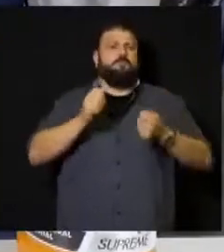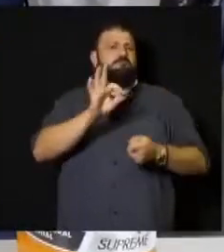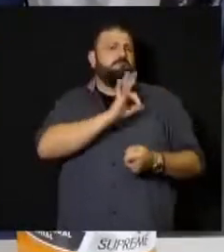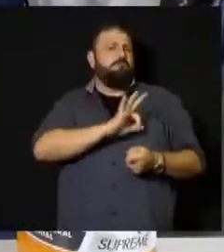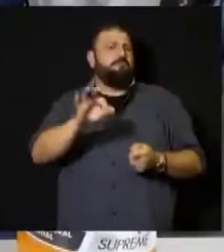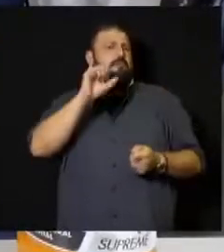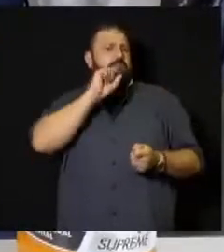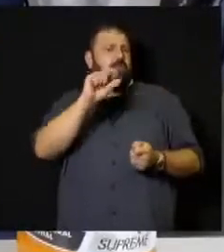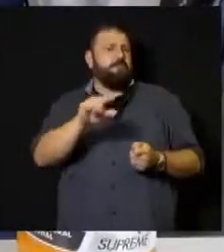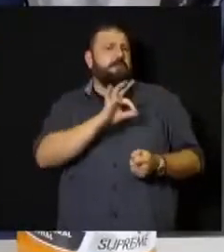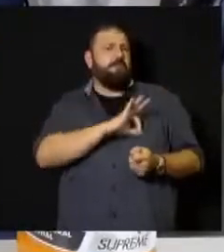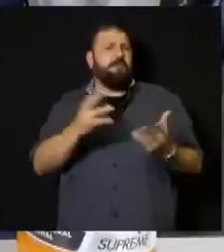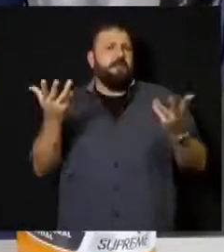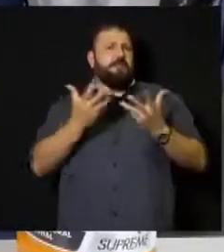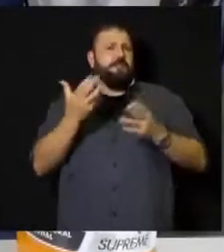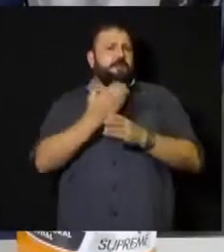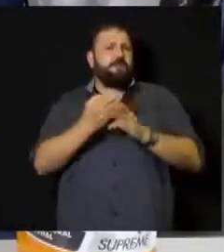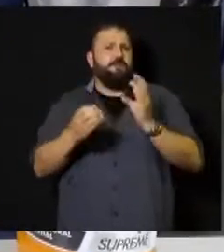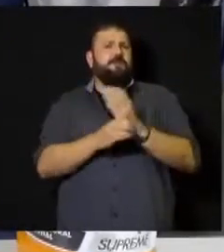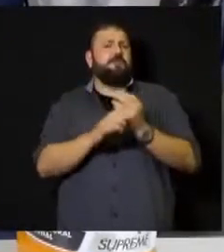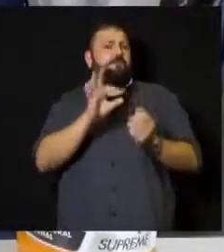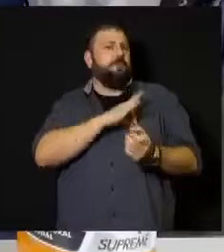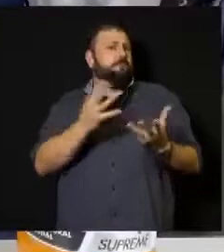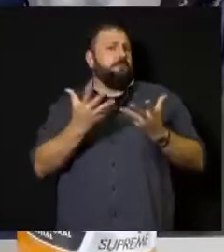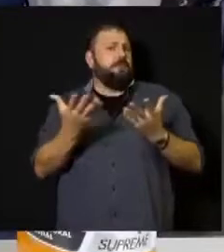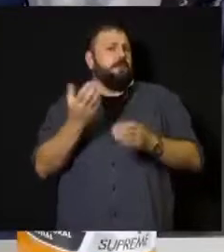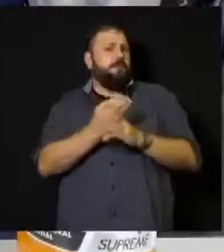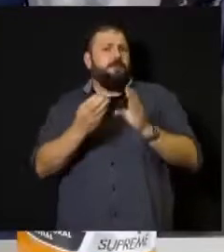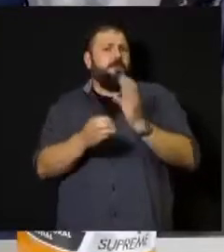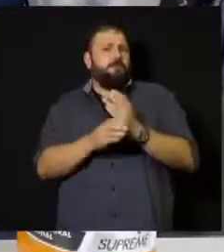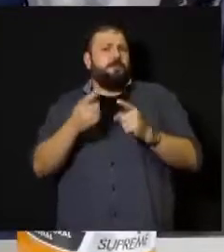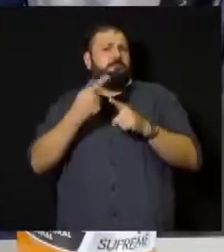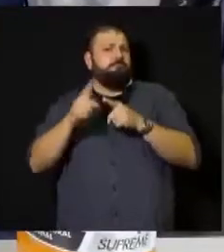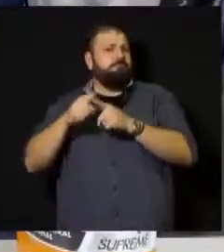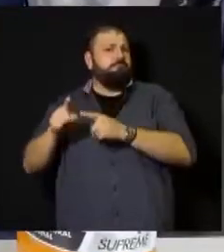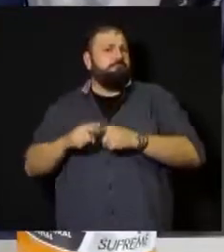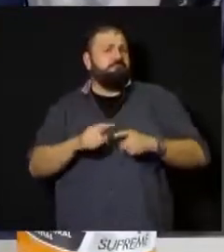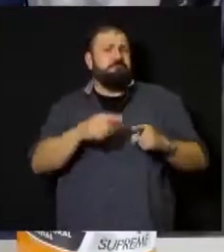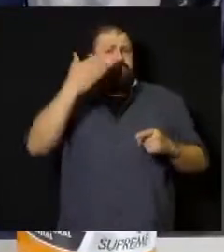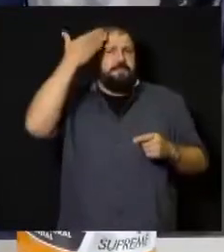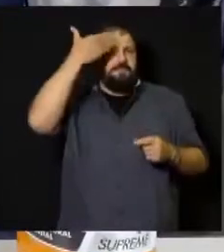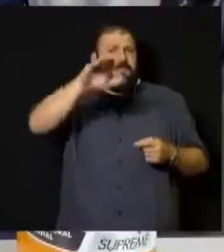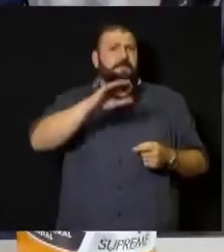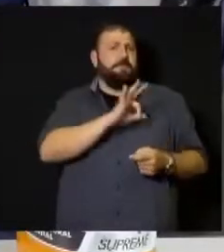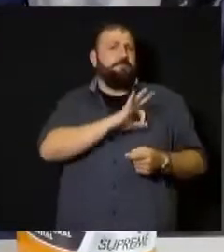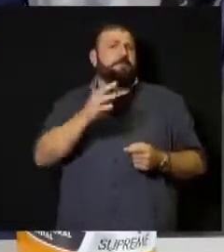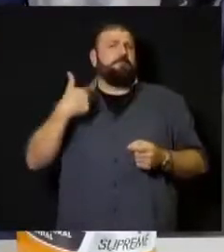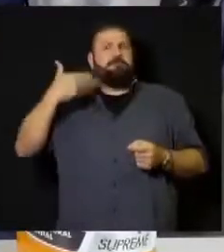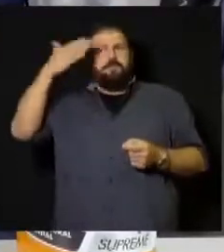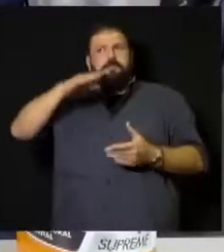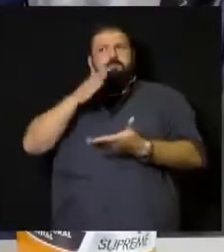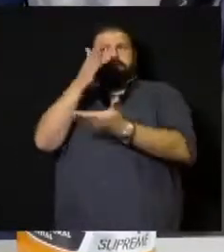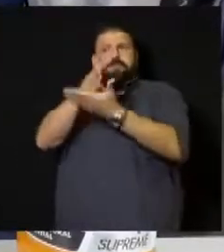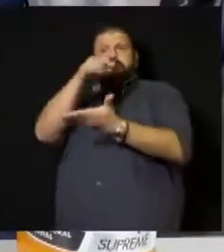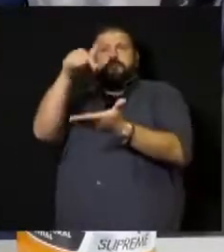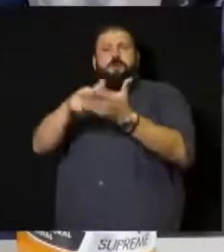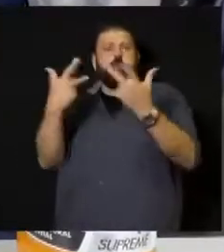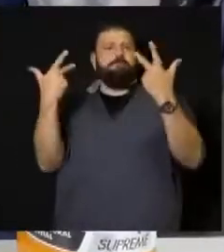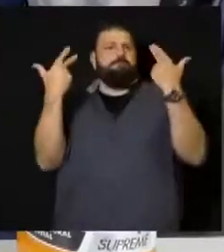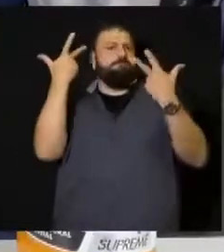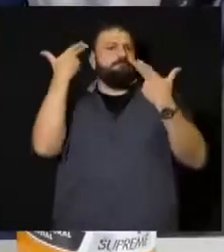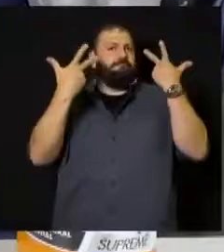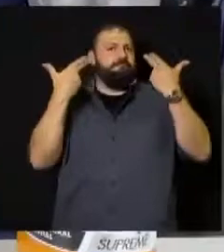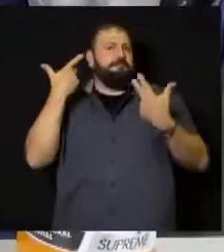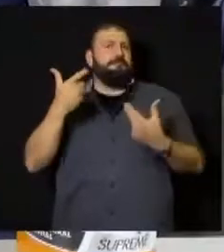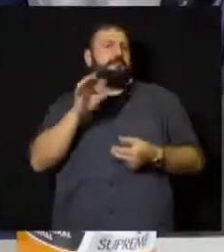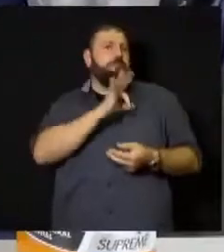measurements that we need to, with the measures that we need to take. But If right now we want to go and have our haircut, or maybe